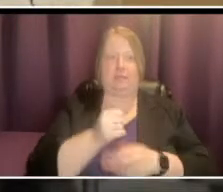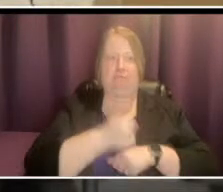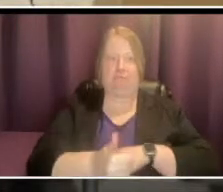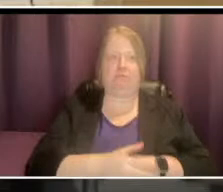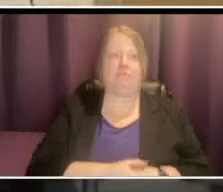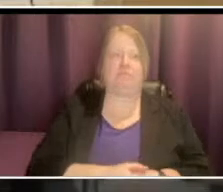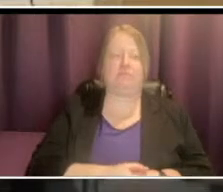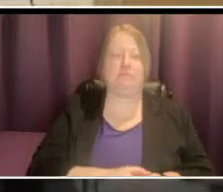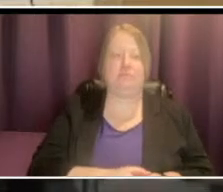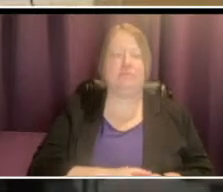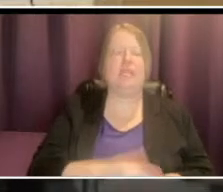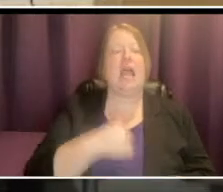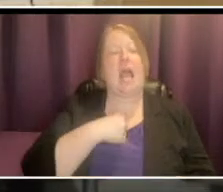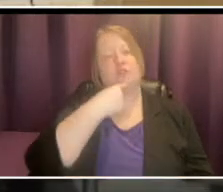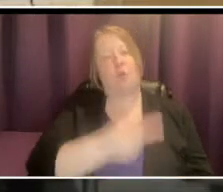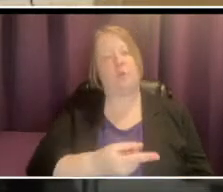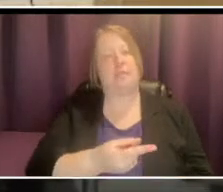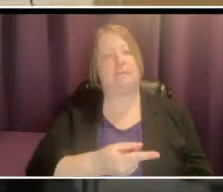that